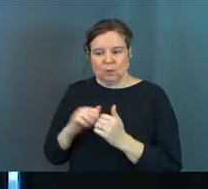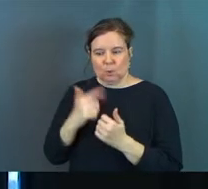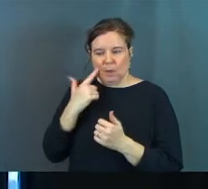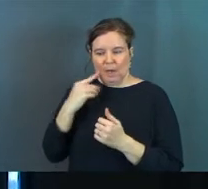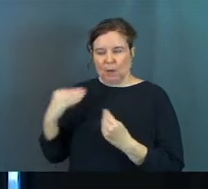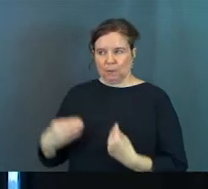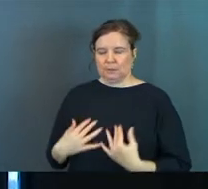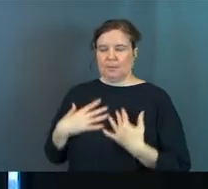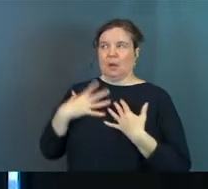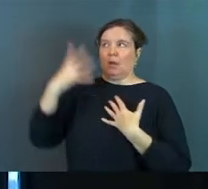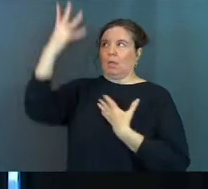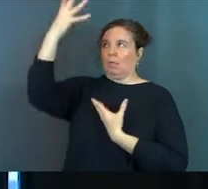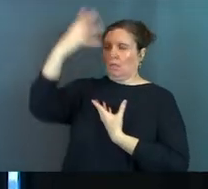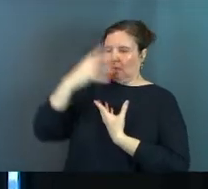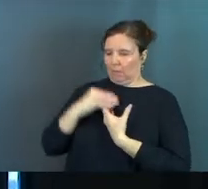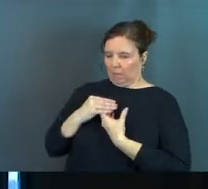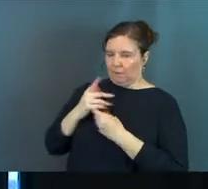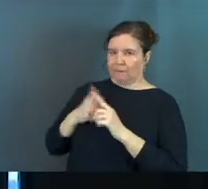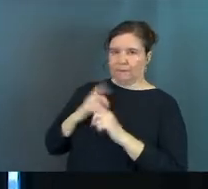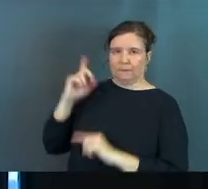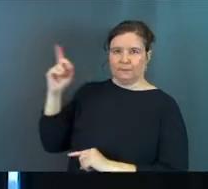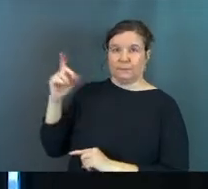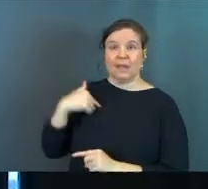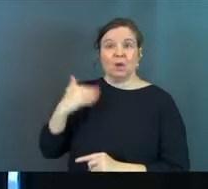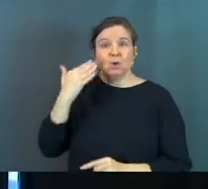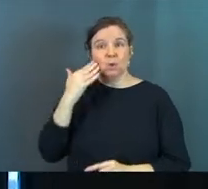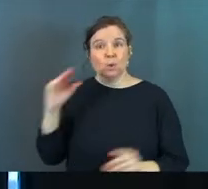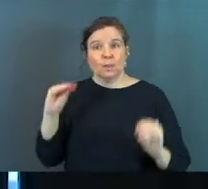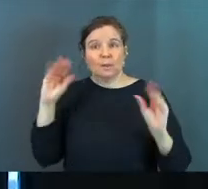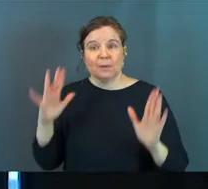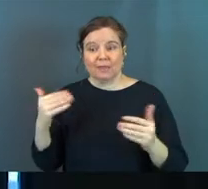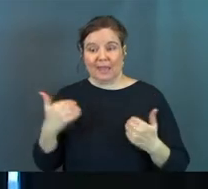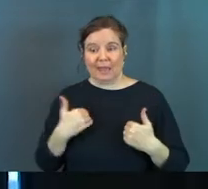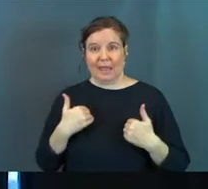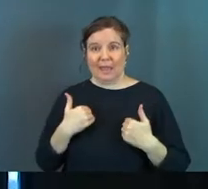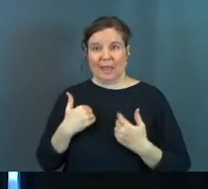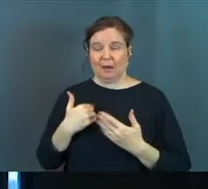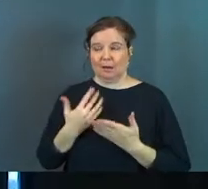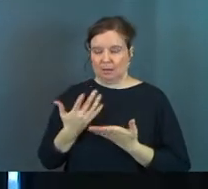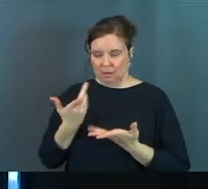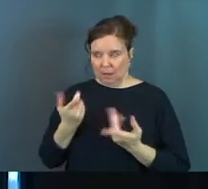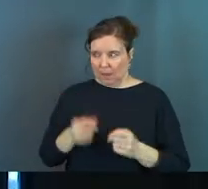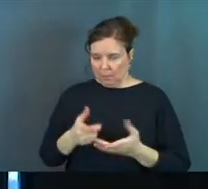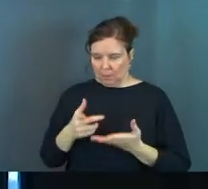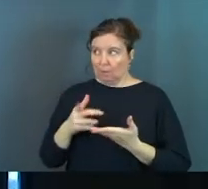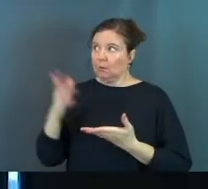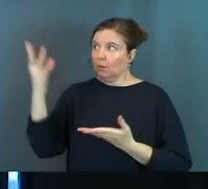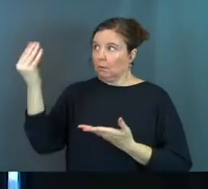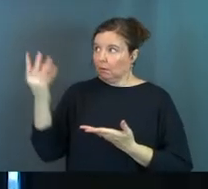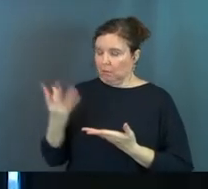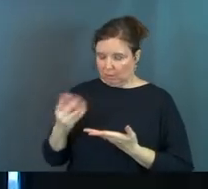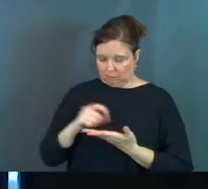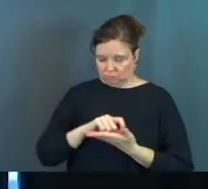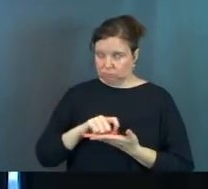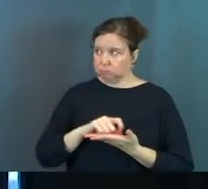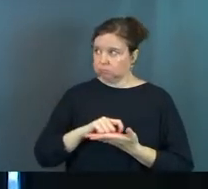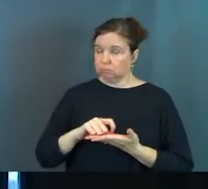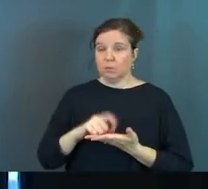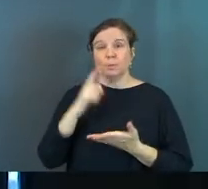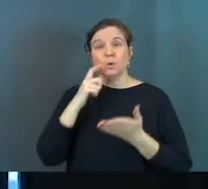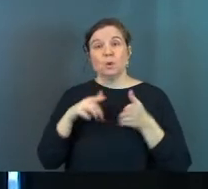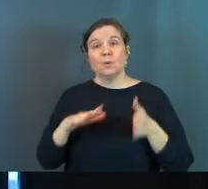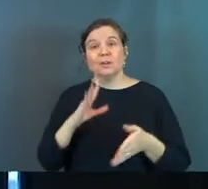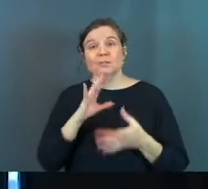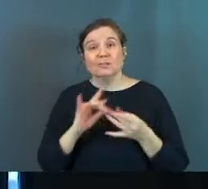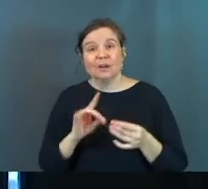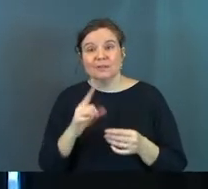how inspired of God it was. They knew the miracle that they had in their hands. So not only did it come from God, but notice the way